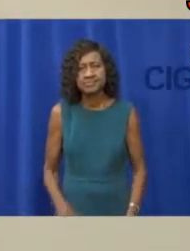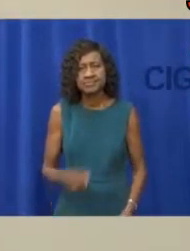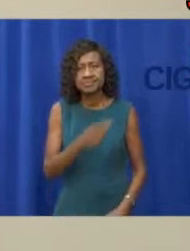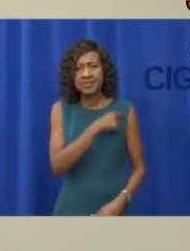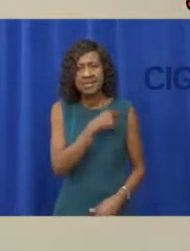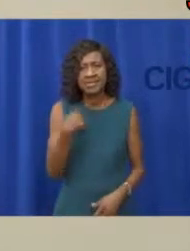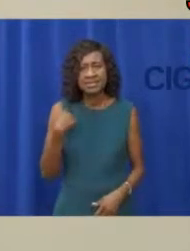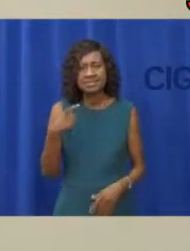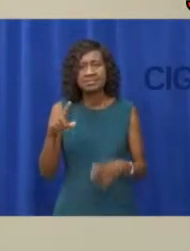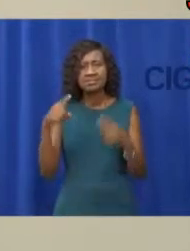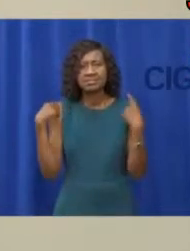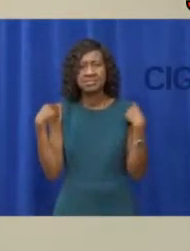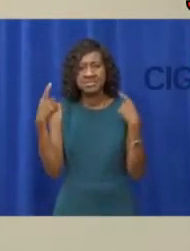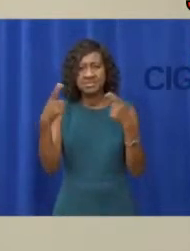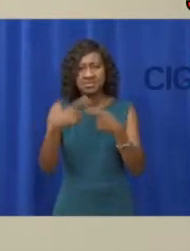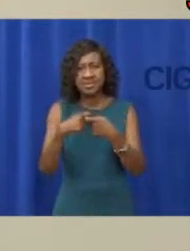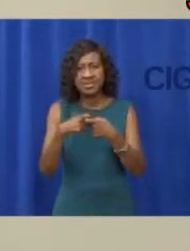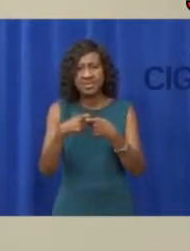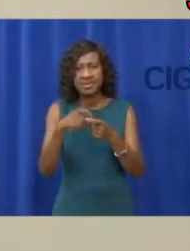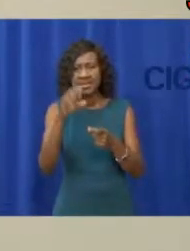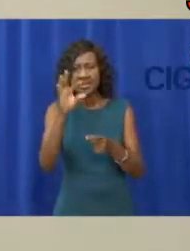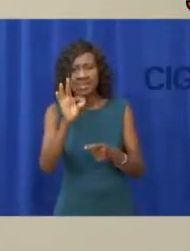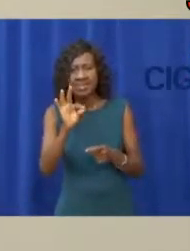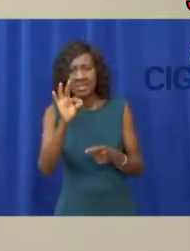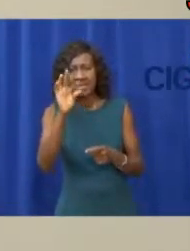China, Spain,